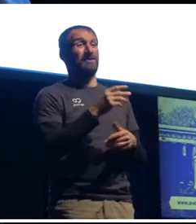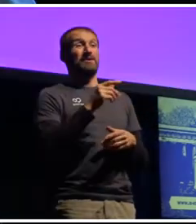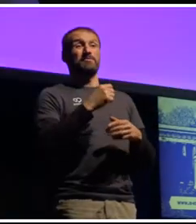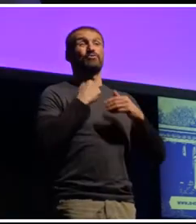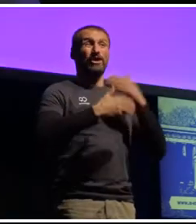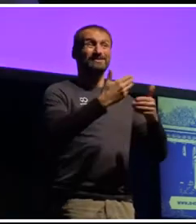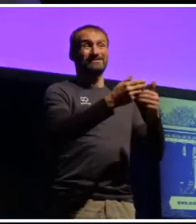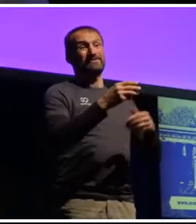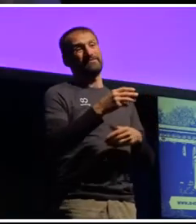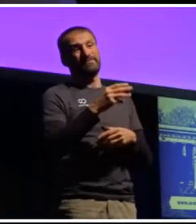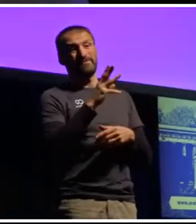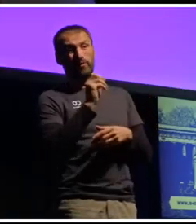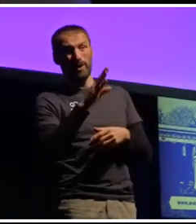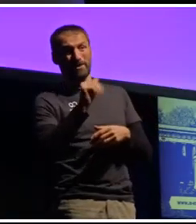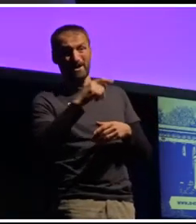issue.